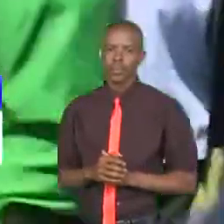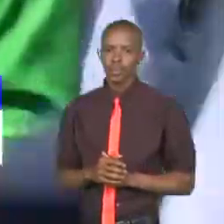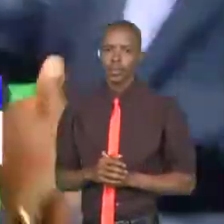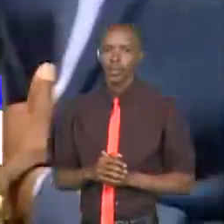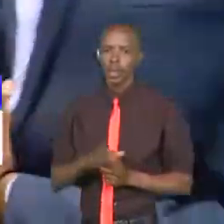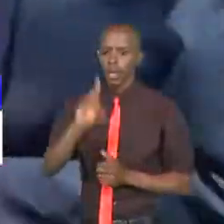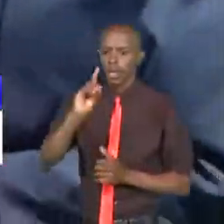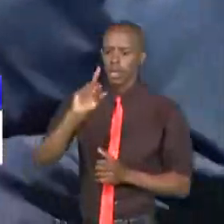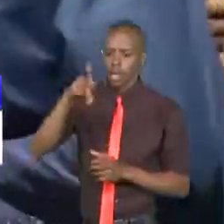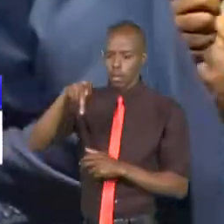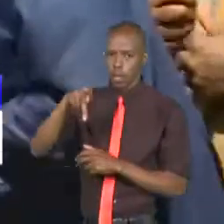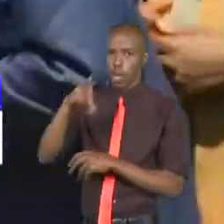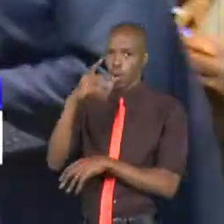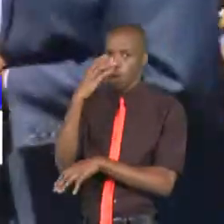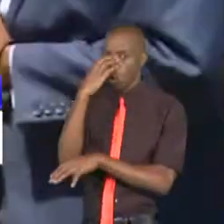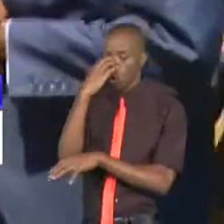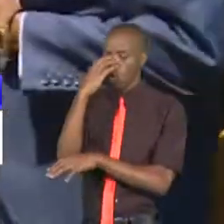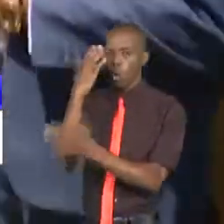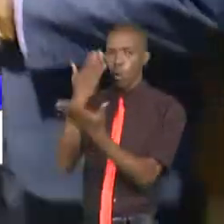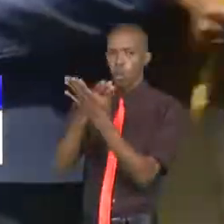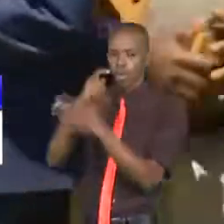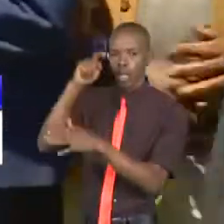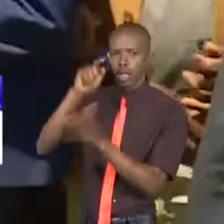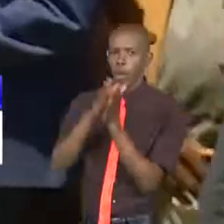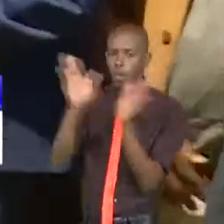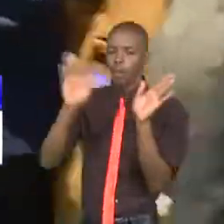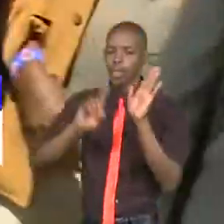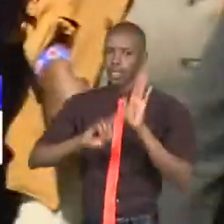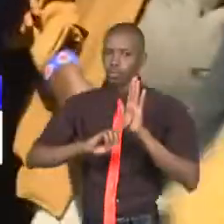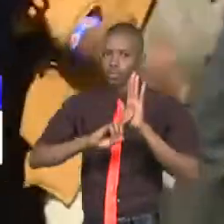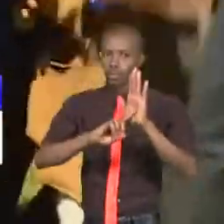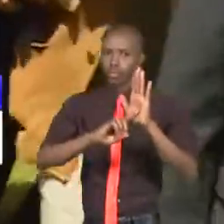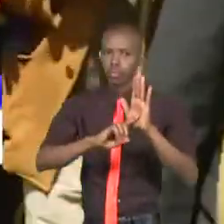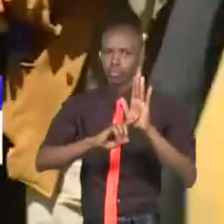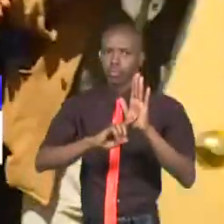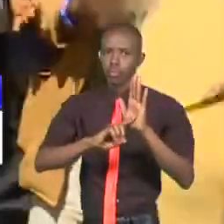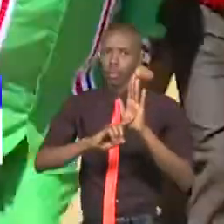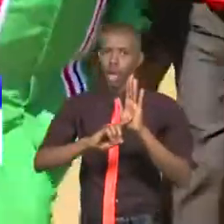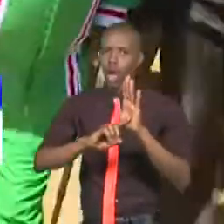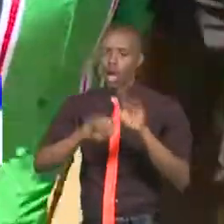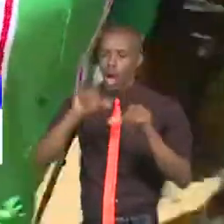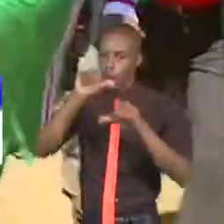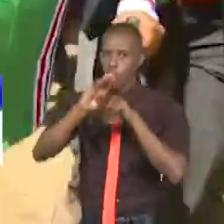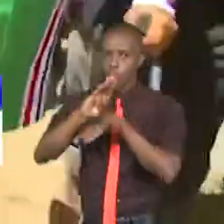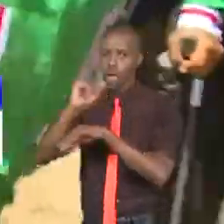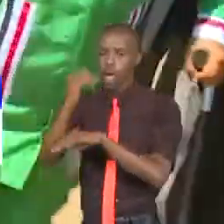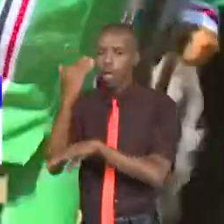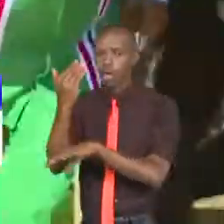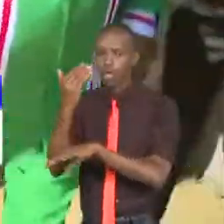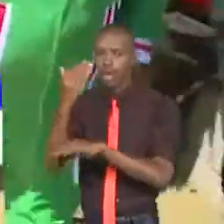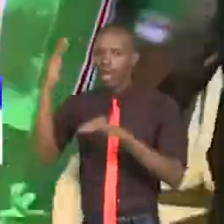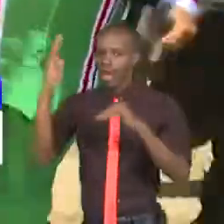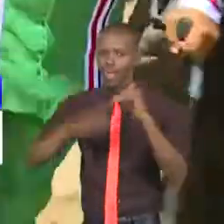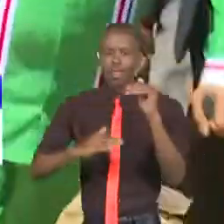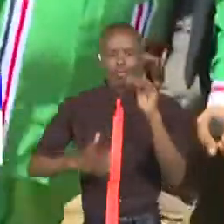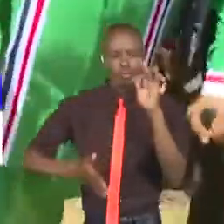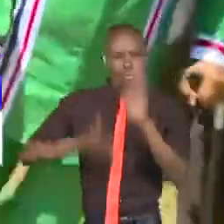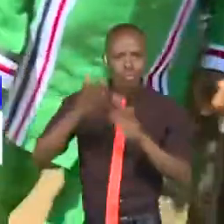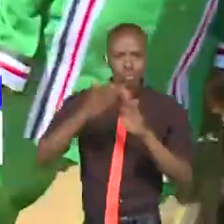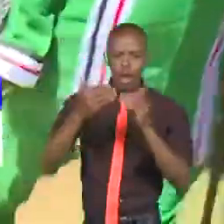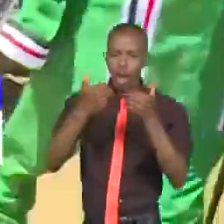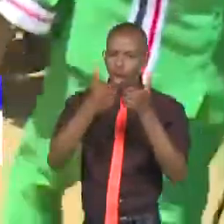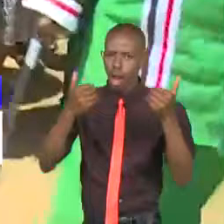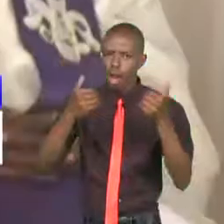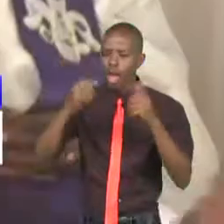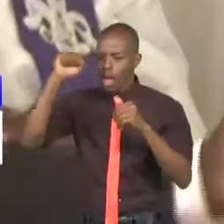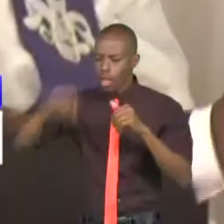Deputy President William Ruto has proposed the need for public education on clauses in the BBI document instead of running a divisive